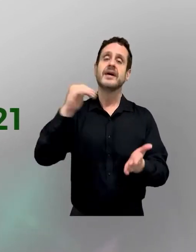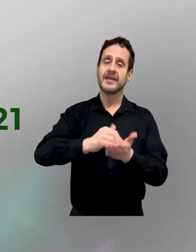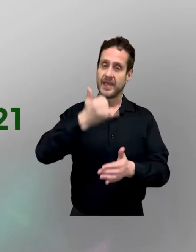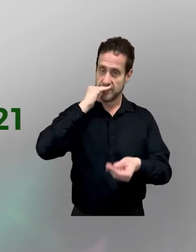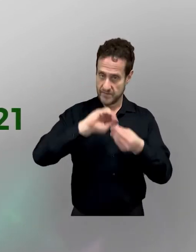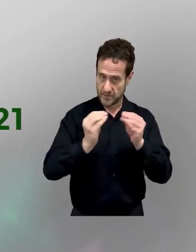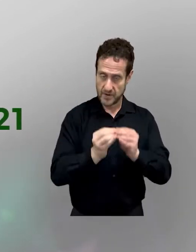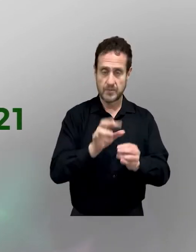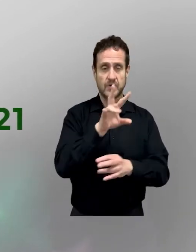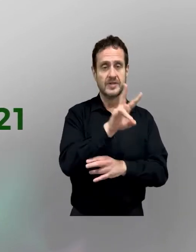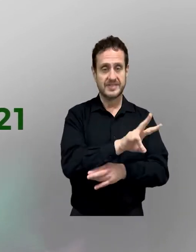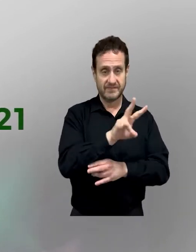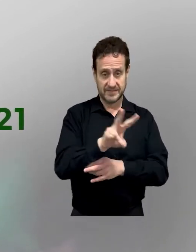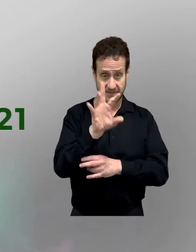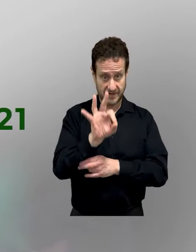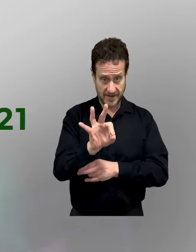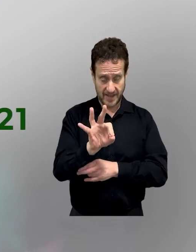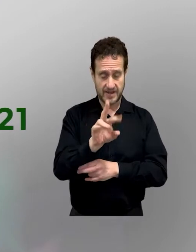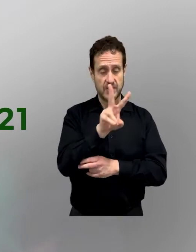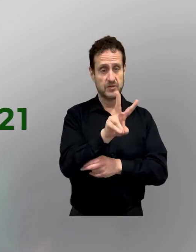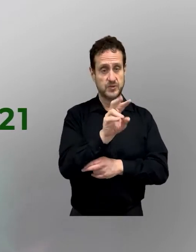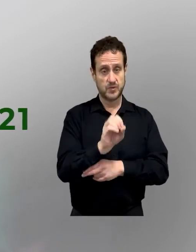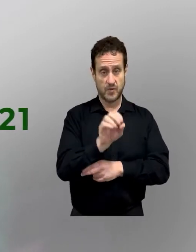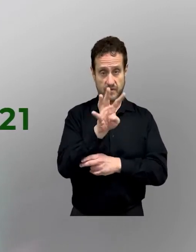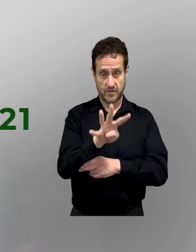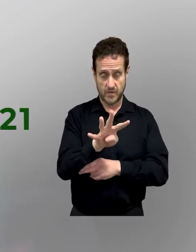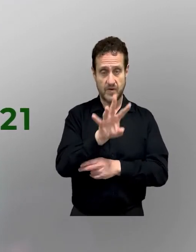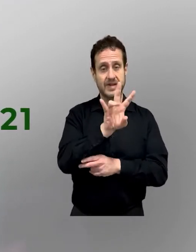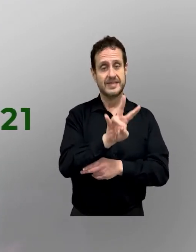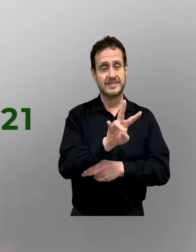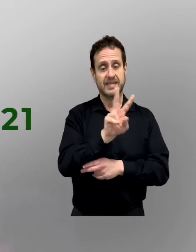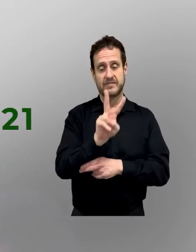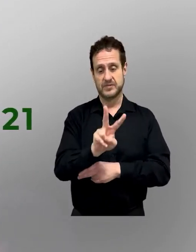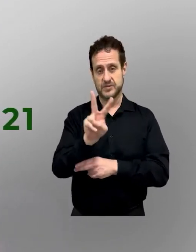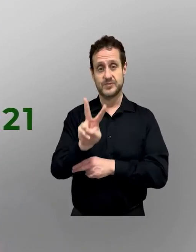779-204-7221. Again, that's